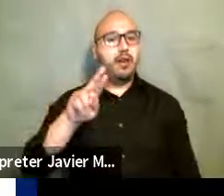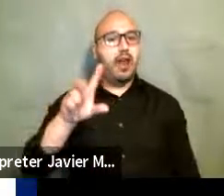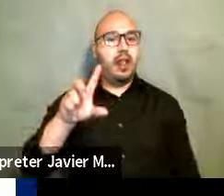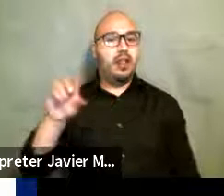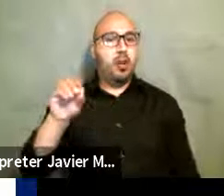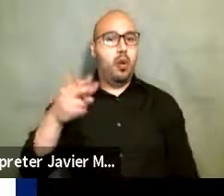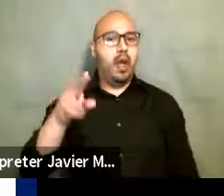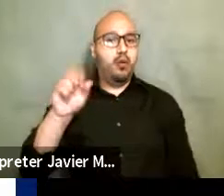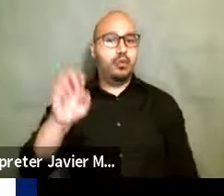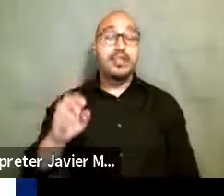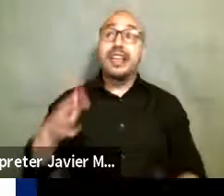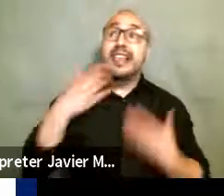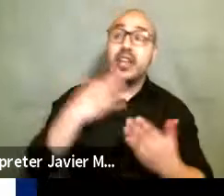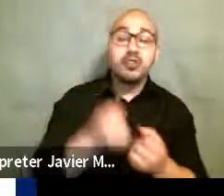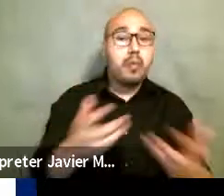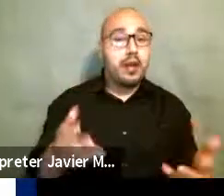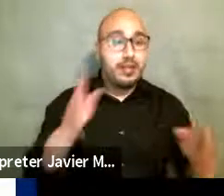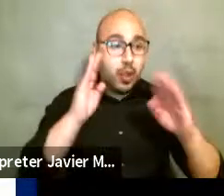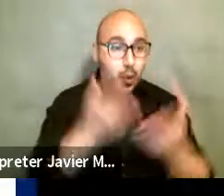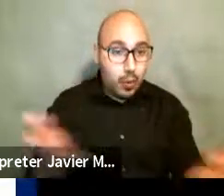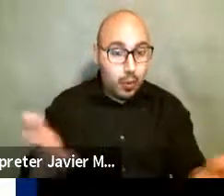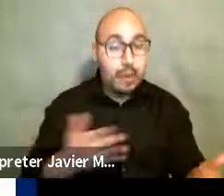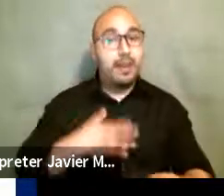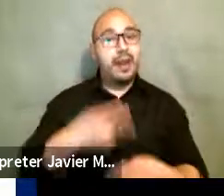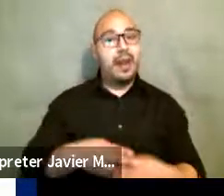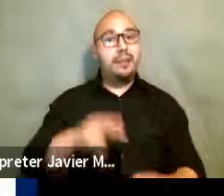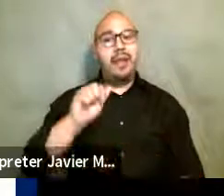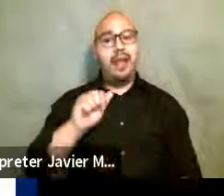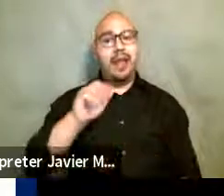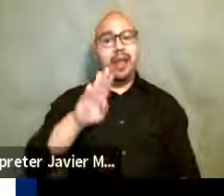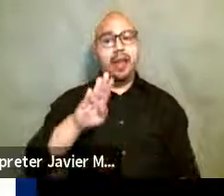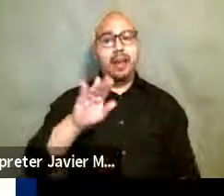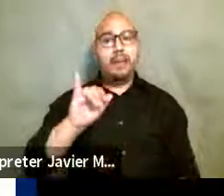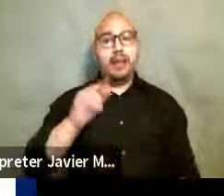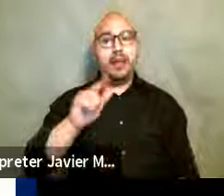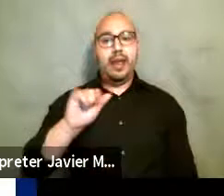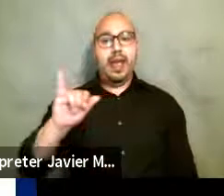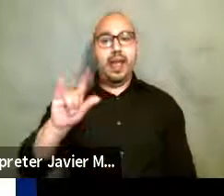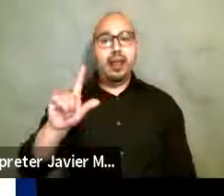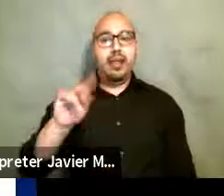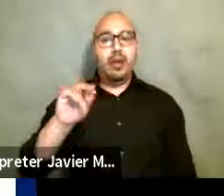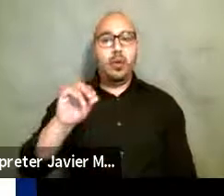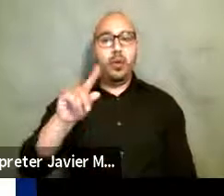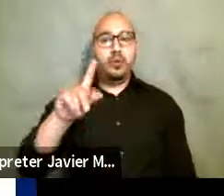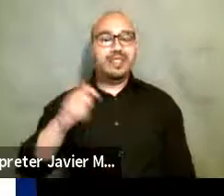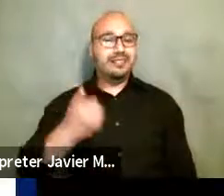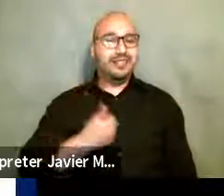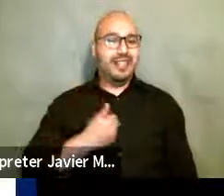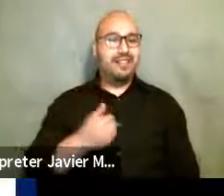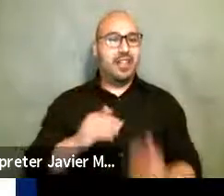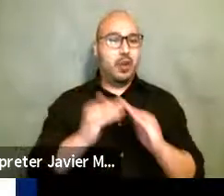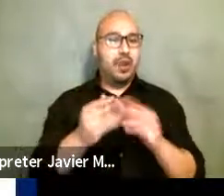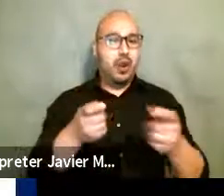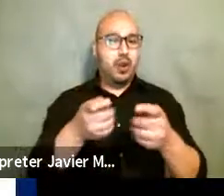Hi, thank you so much. Hello, everyone. My name is Abigail Nolte. I am the Community Engagement Coordinator here at Poverello